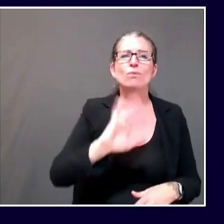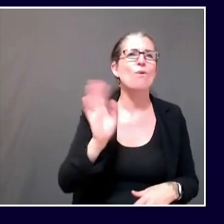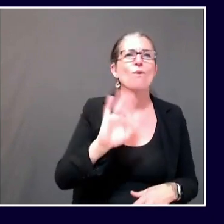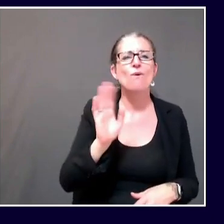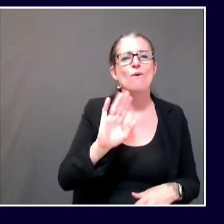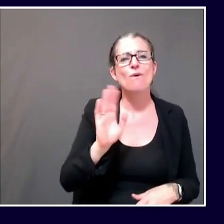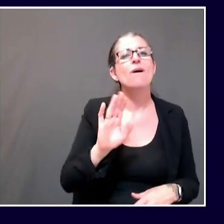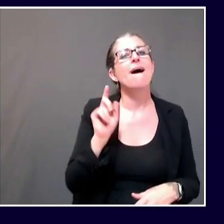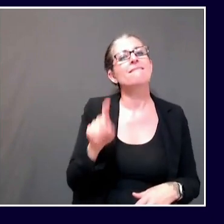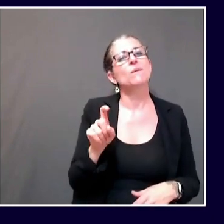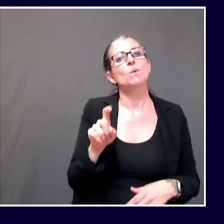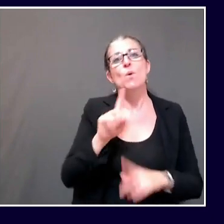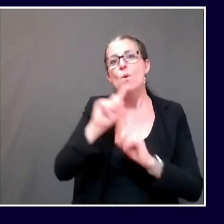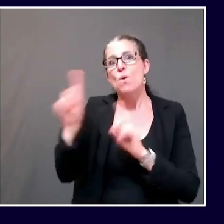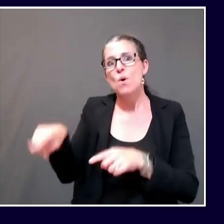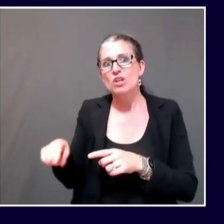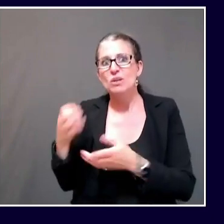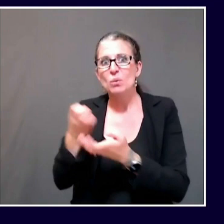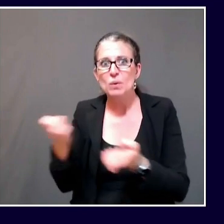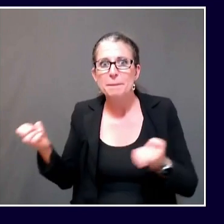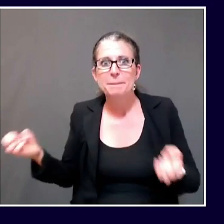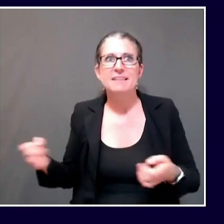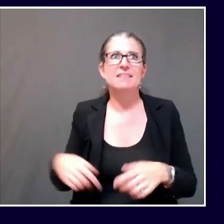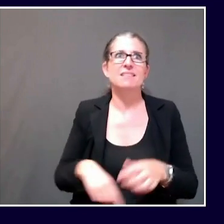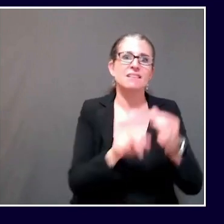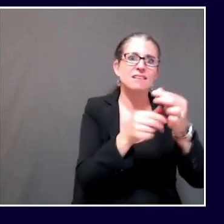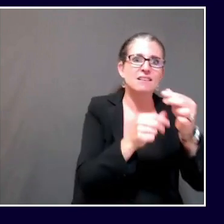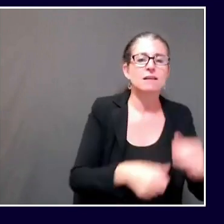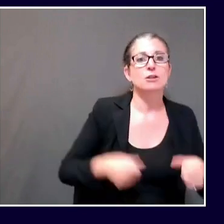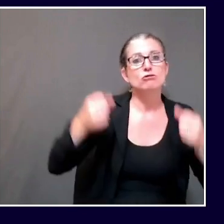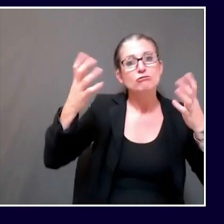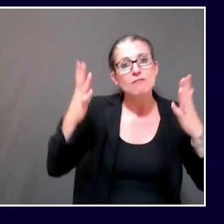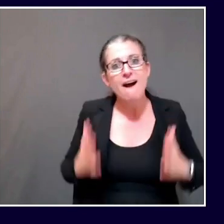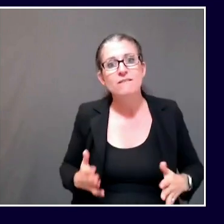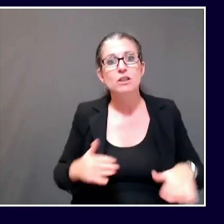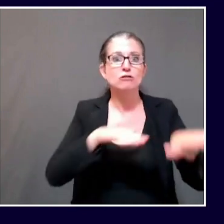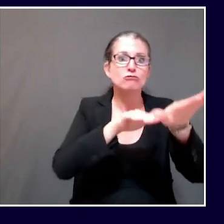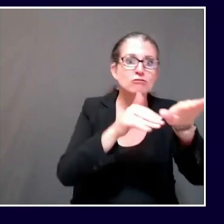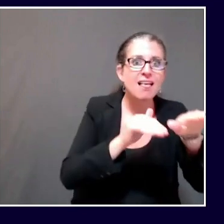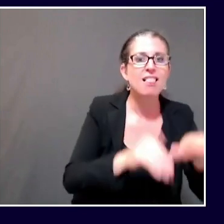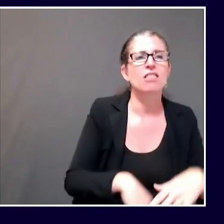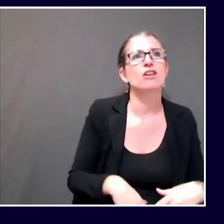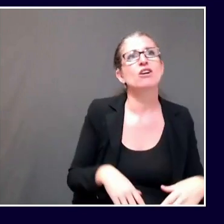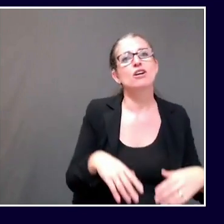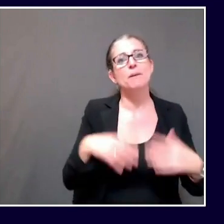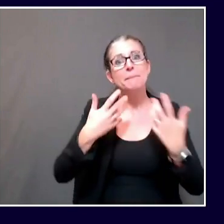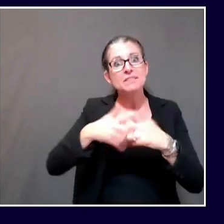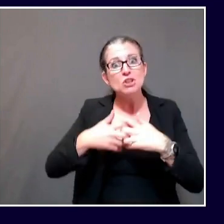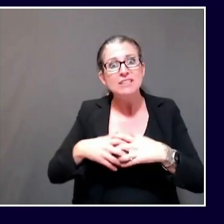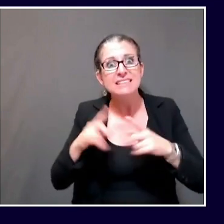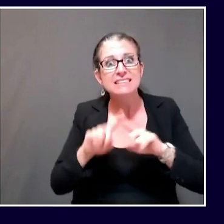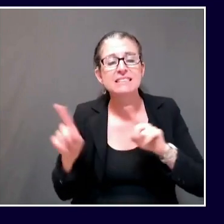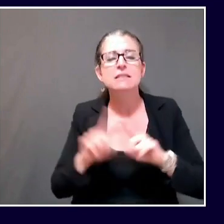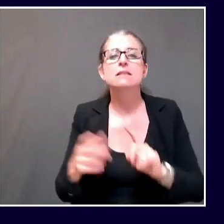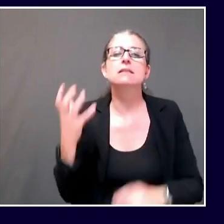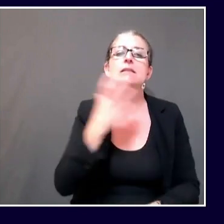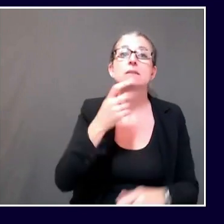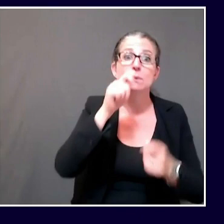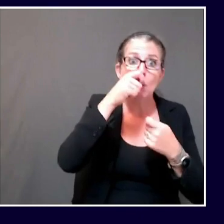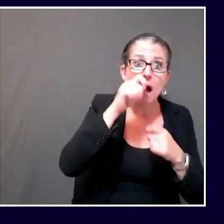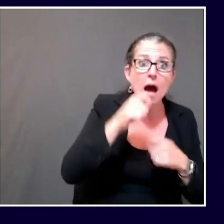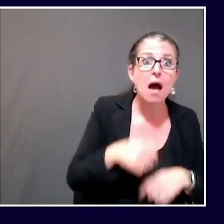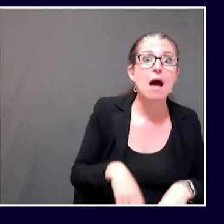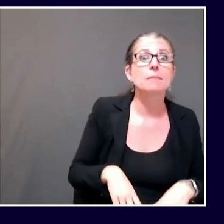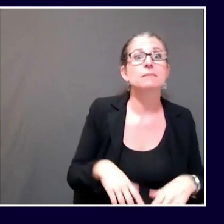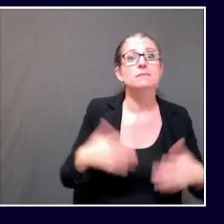they take more chemicals and reagents. But more than anything else in this situation, what they really took